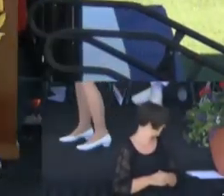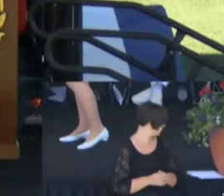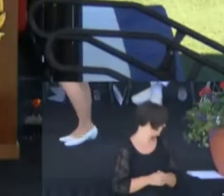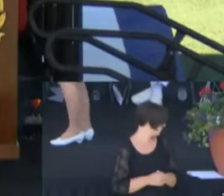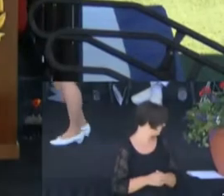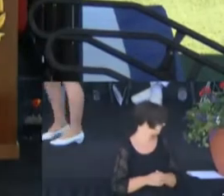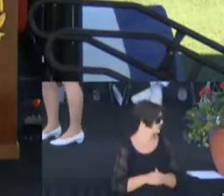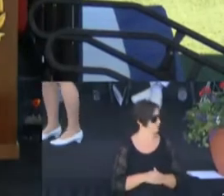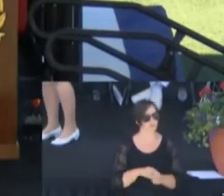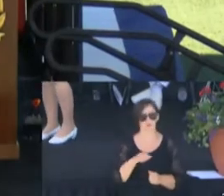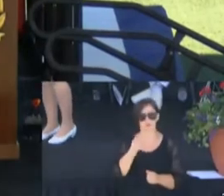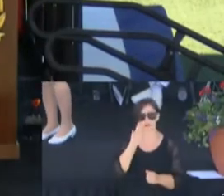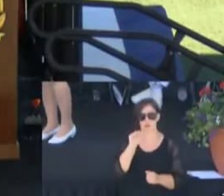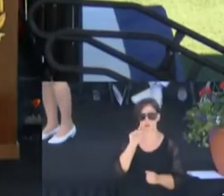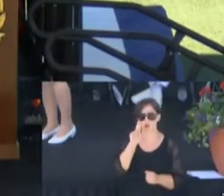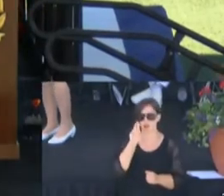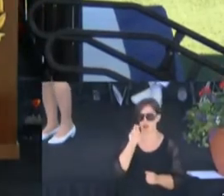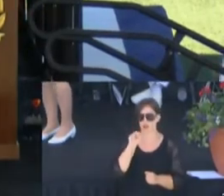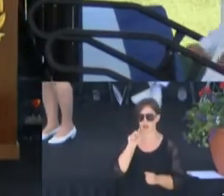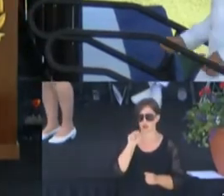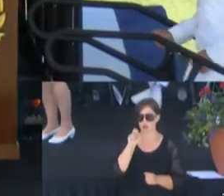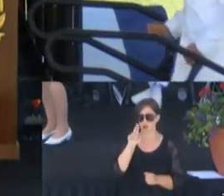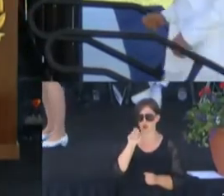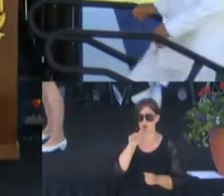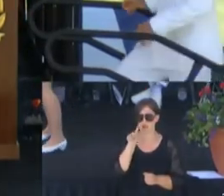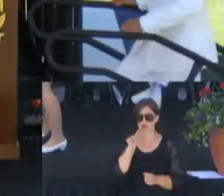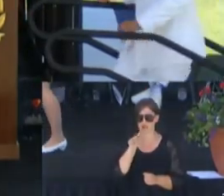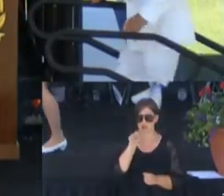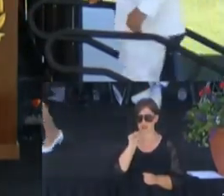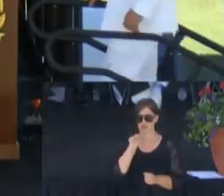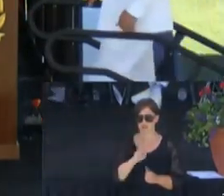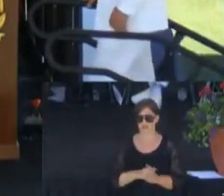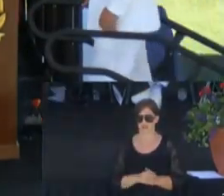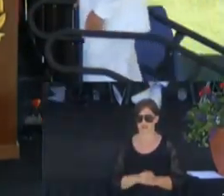Ryan Marshall Torres.